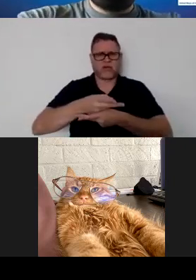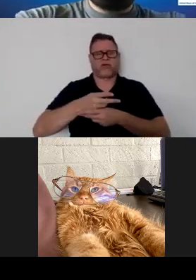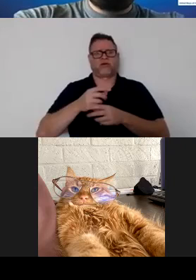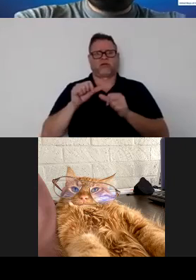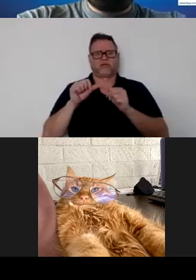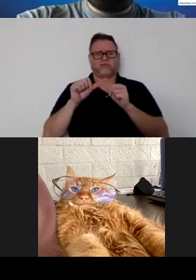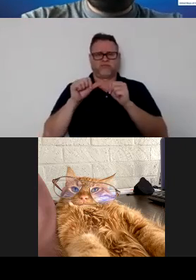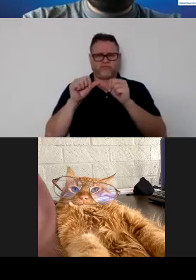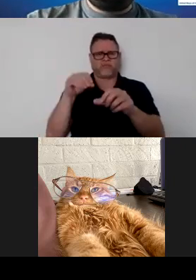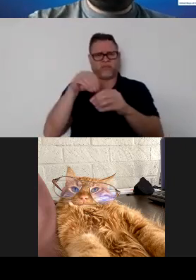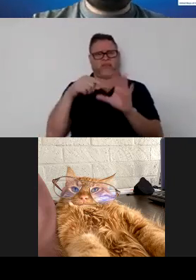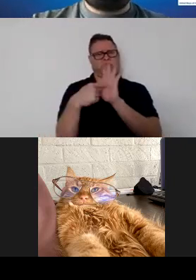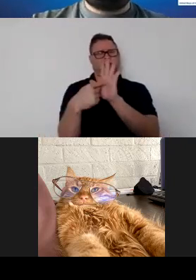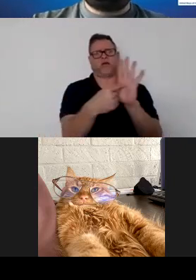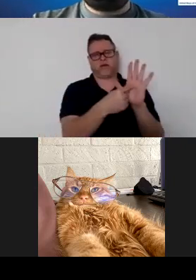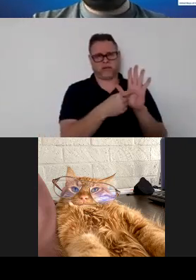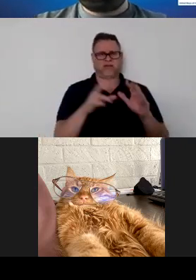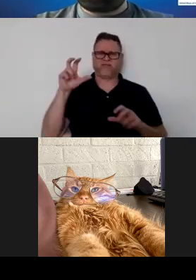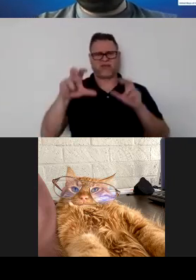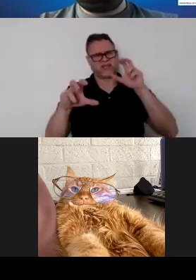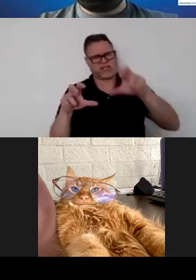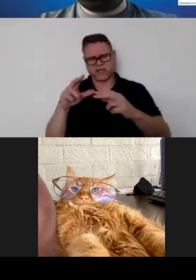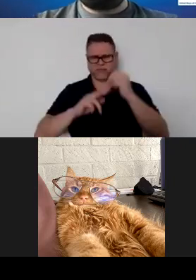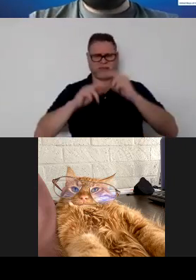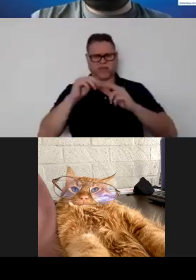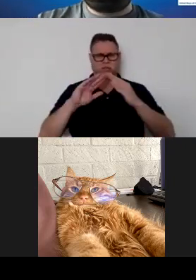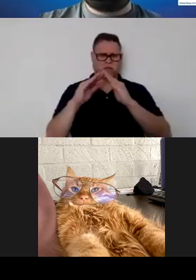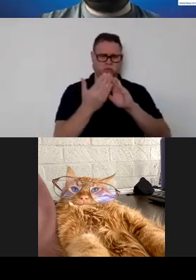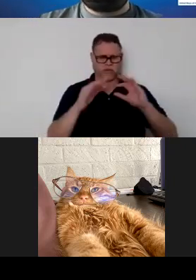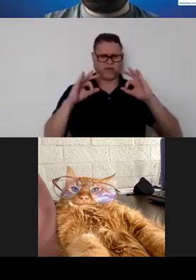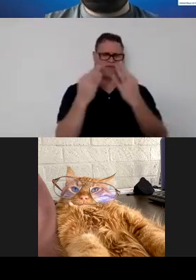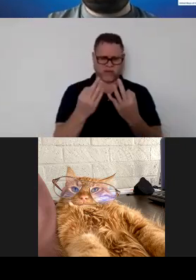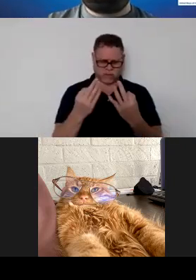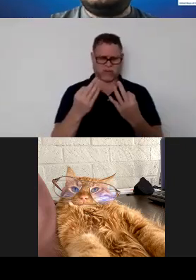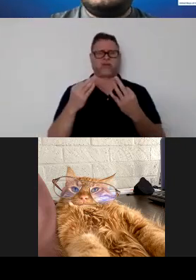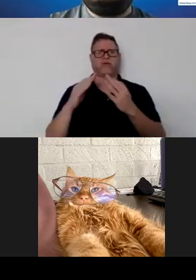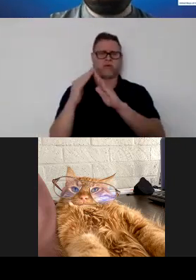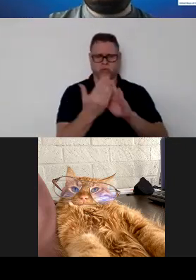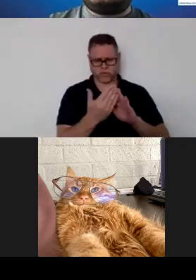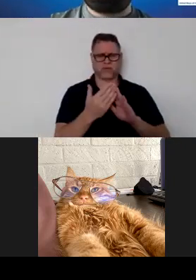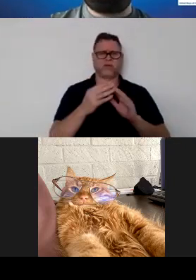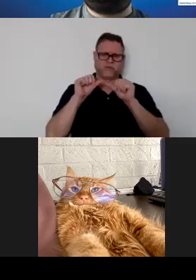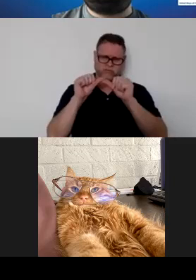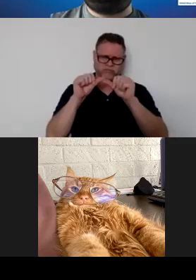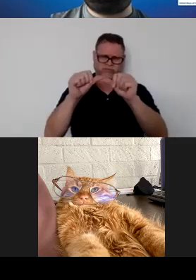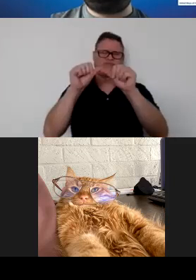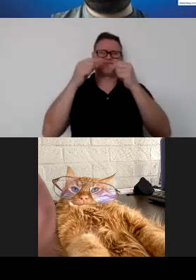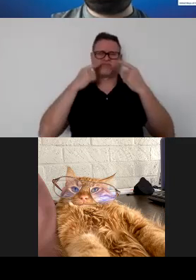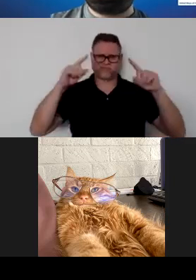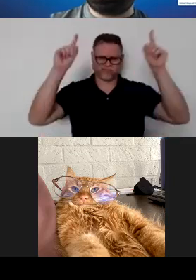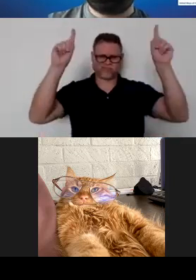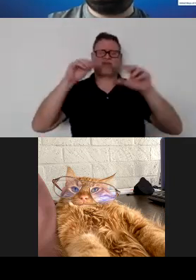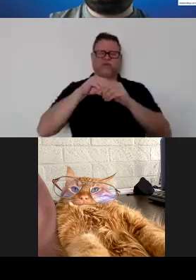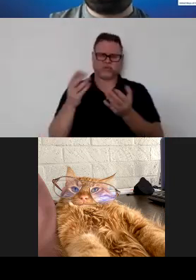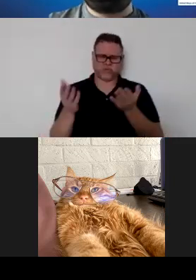And of course, investing and building community, family, and individual resilience or providing timely access to services so